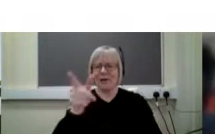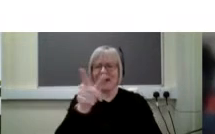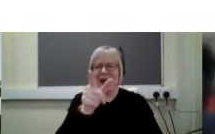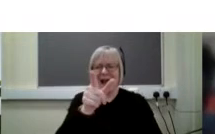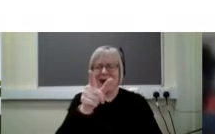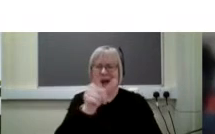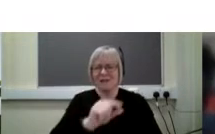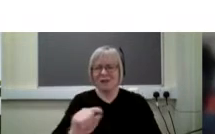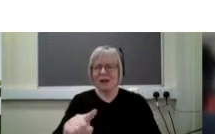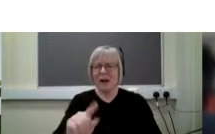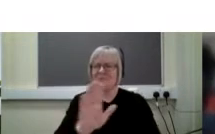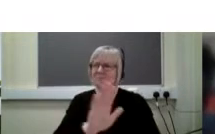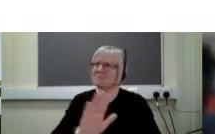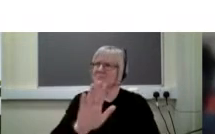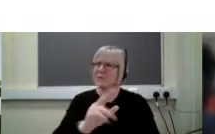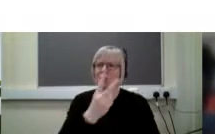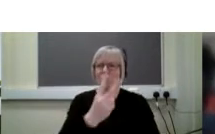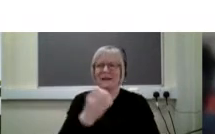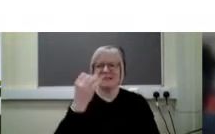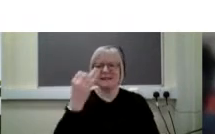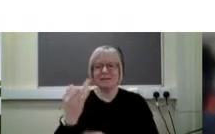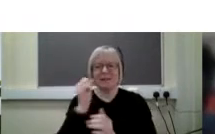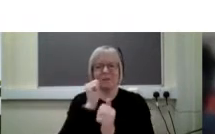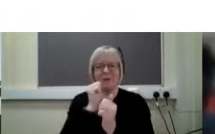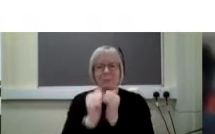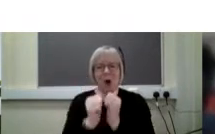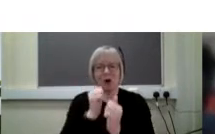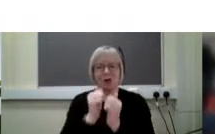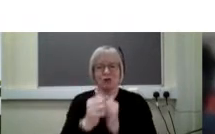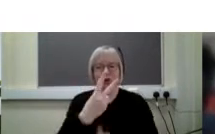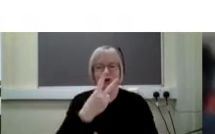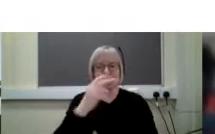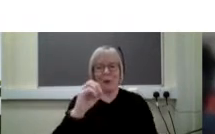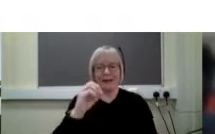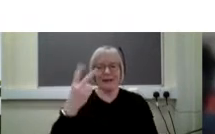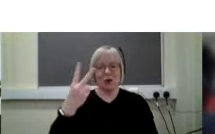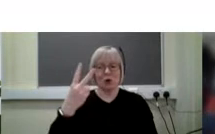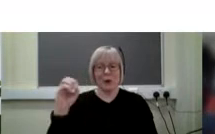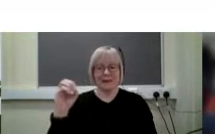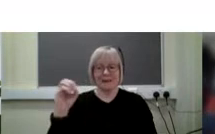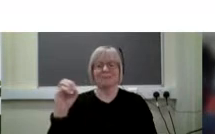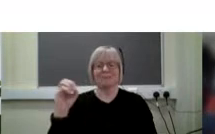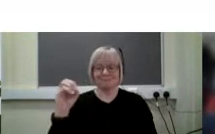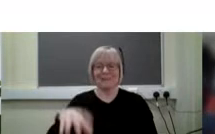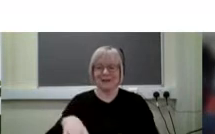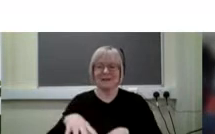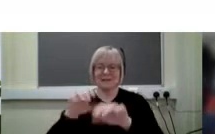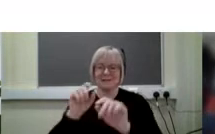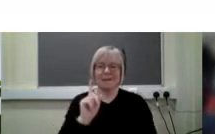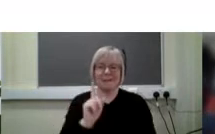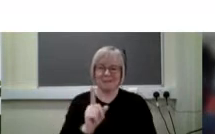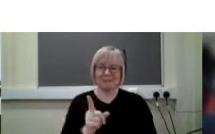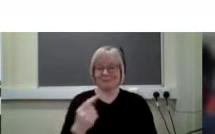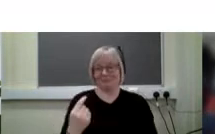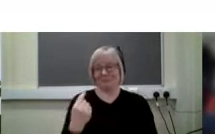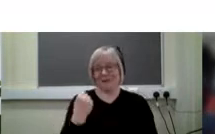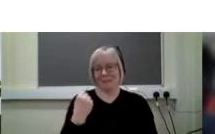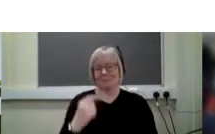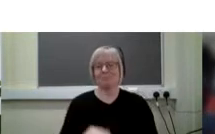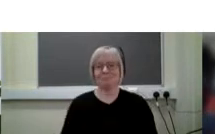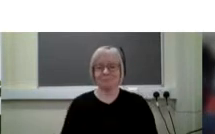the 27th of March 2020. And what we did was